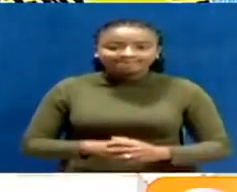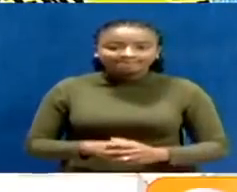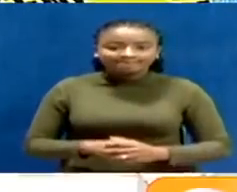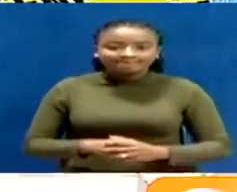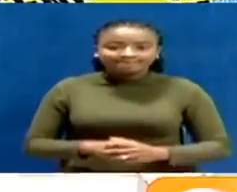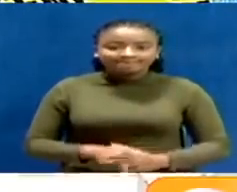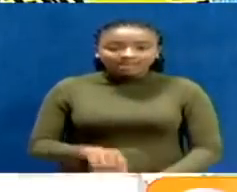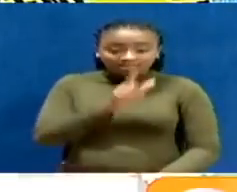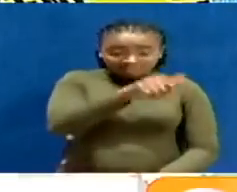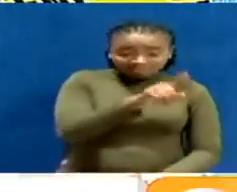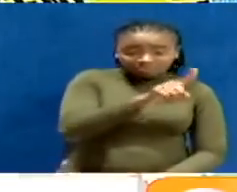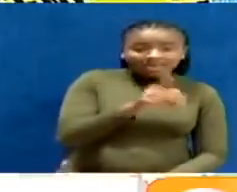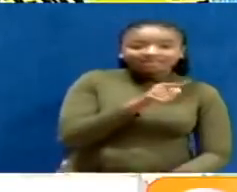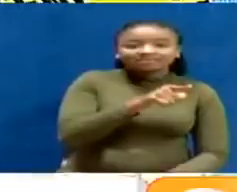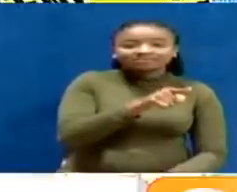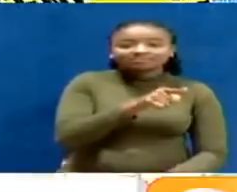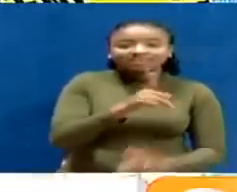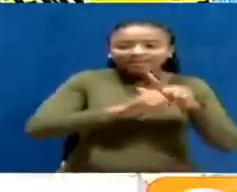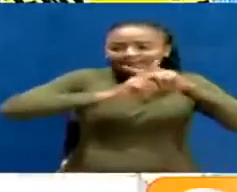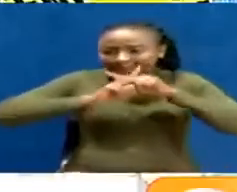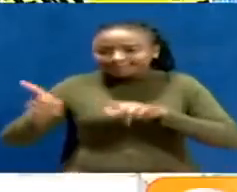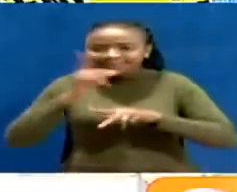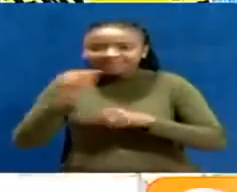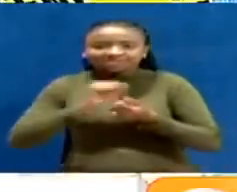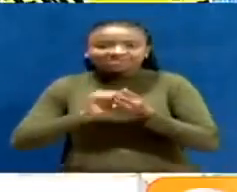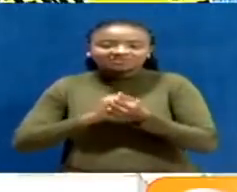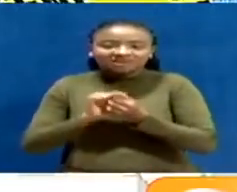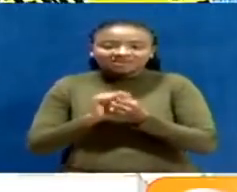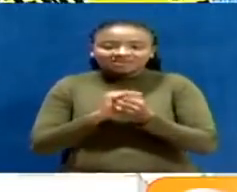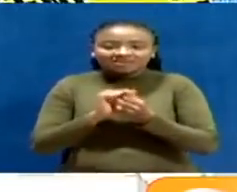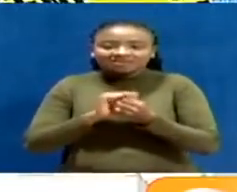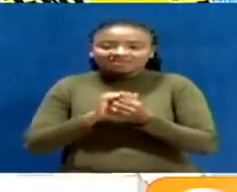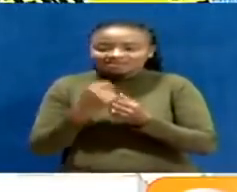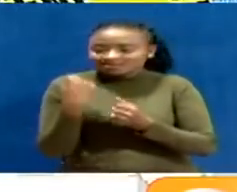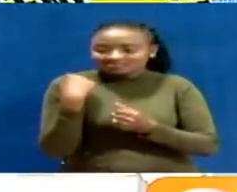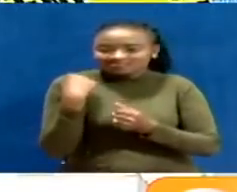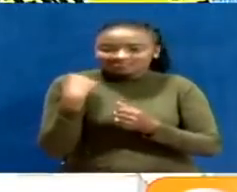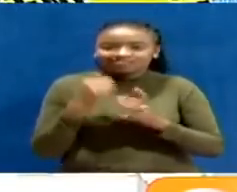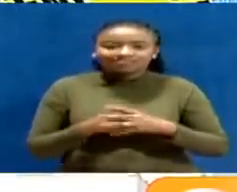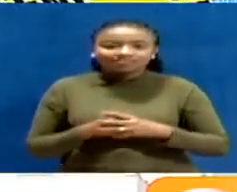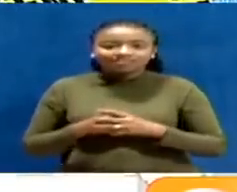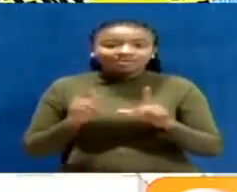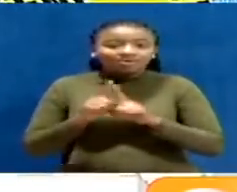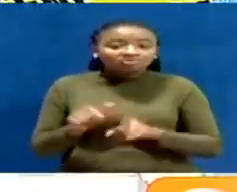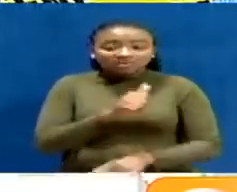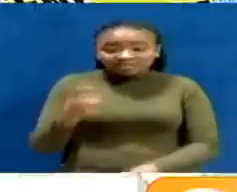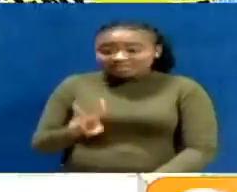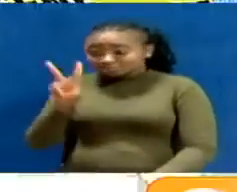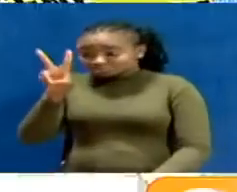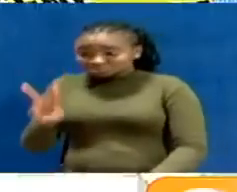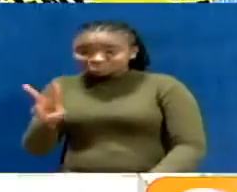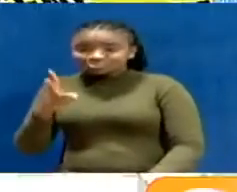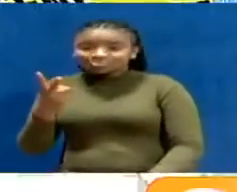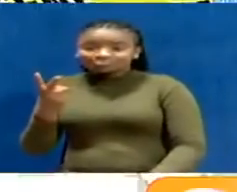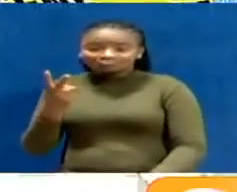Likoni. One suspect is said to have escaped during the Friday night incident. In a separate incident, two suspected